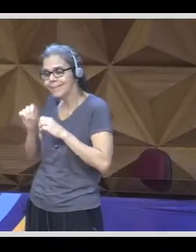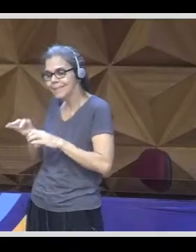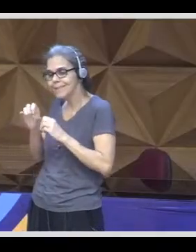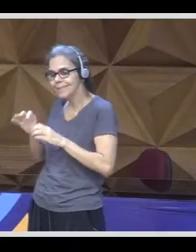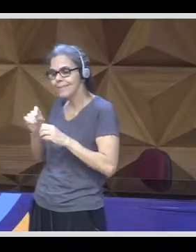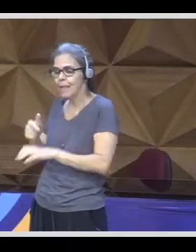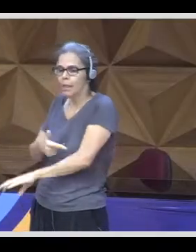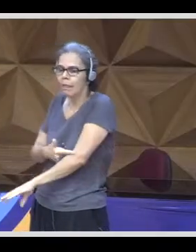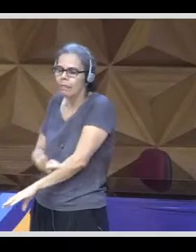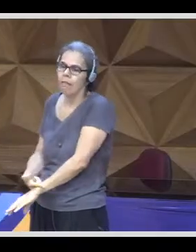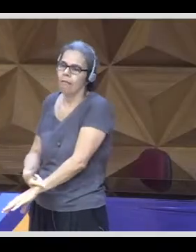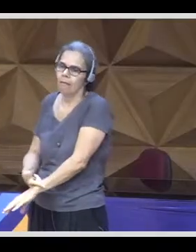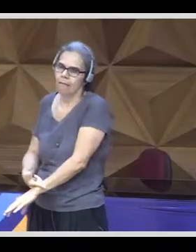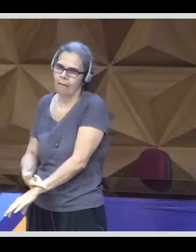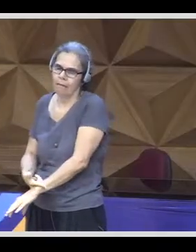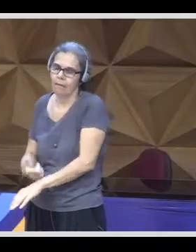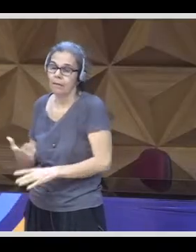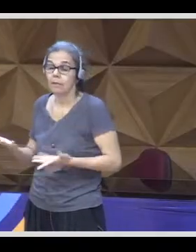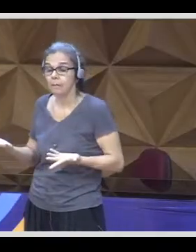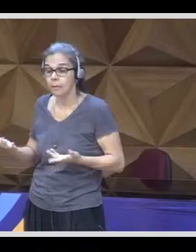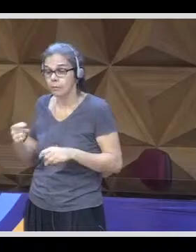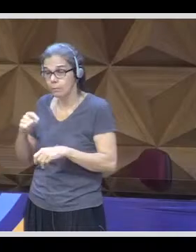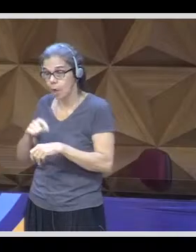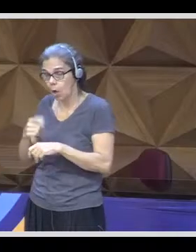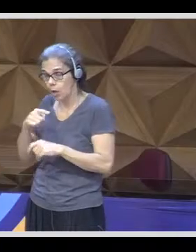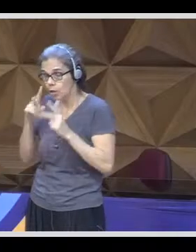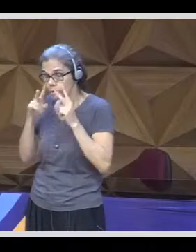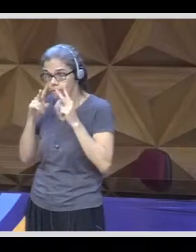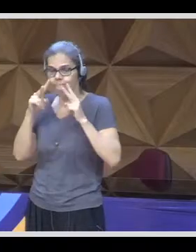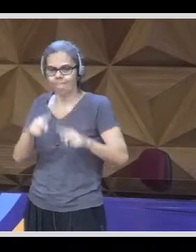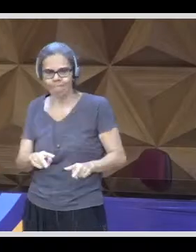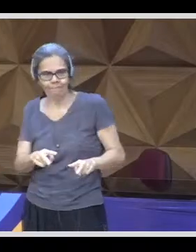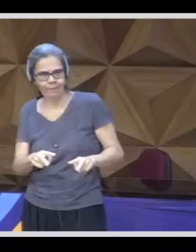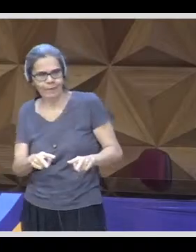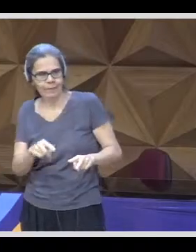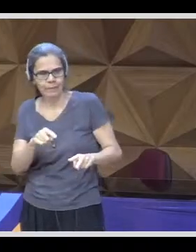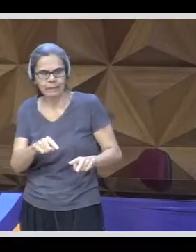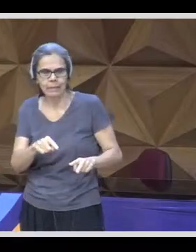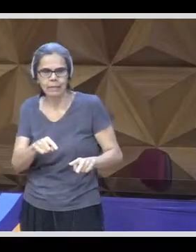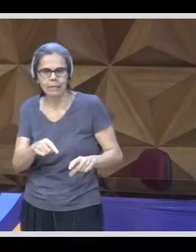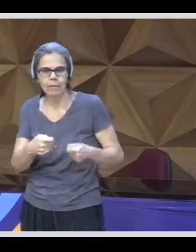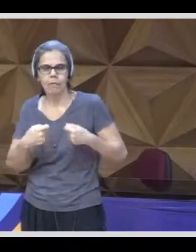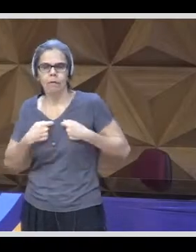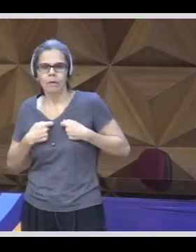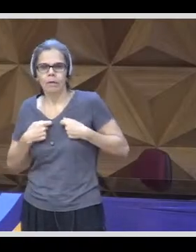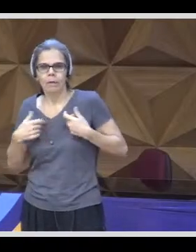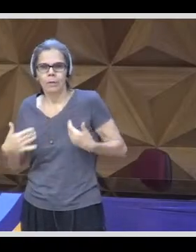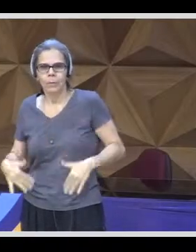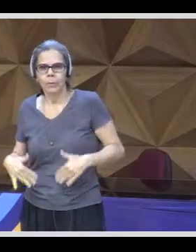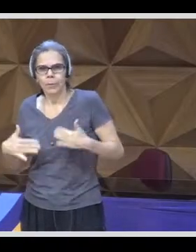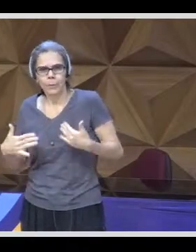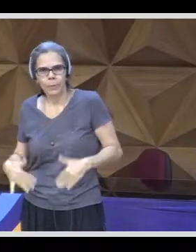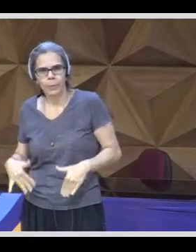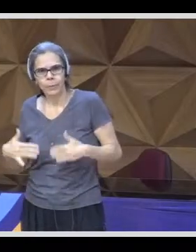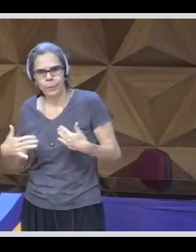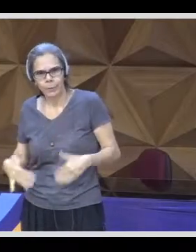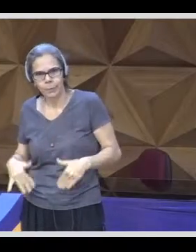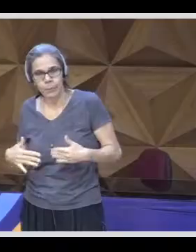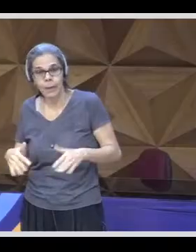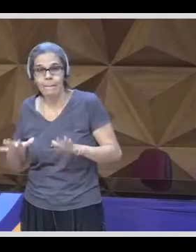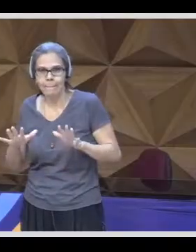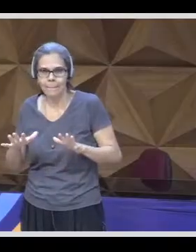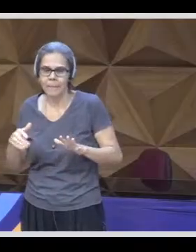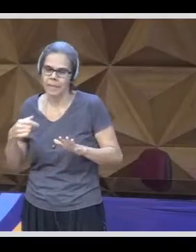when we saw these last results, it's really scary. But I tend to be against banning because I just don't think they are